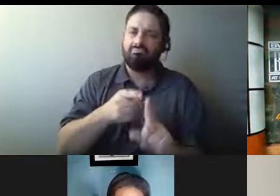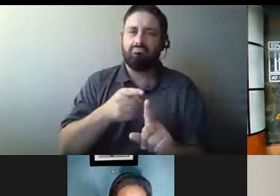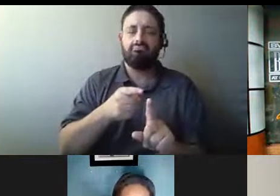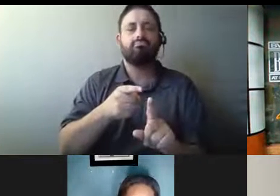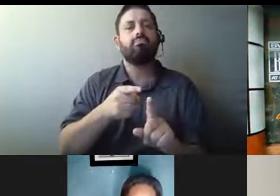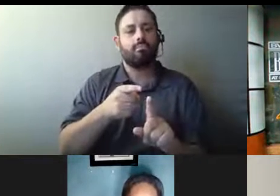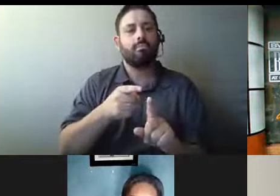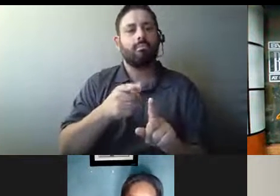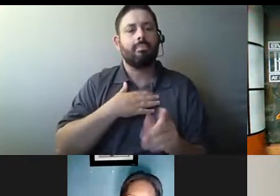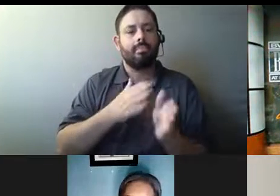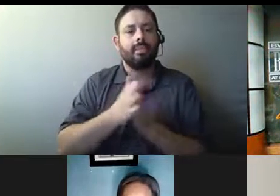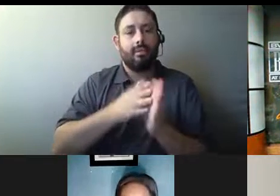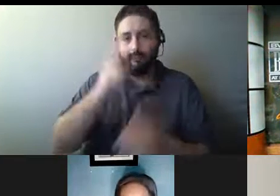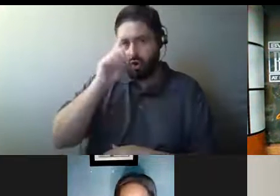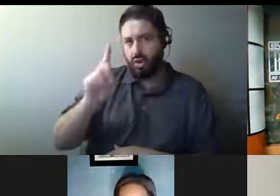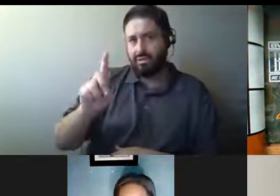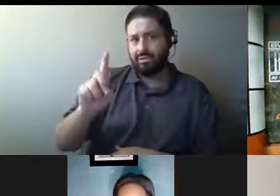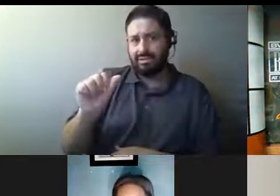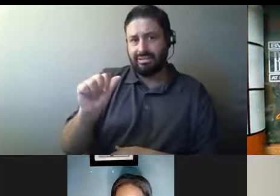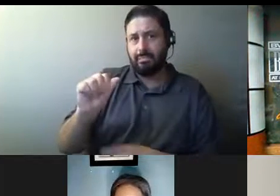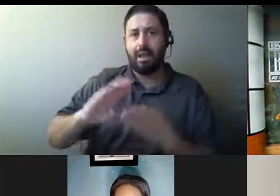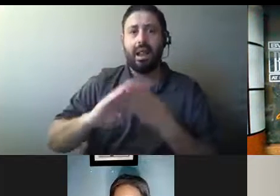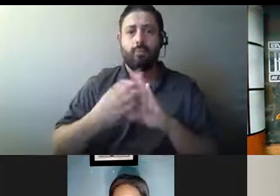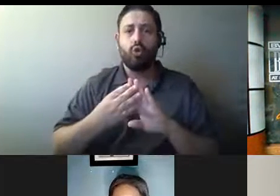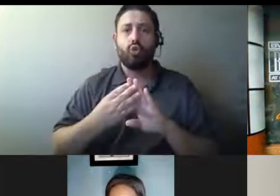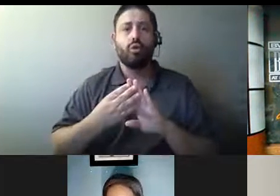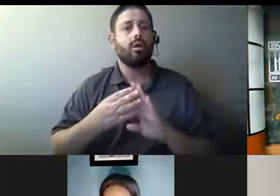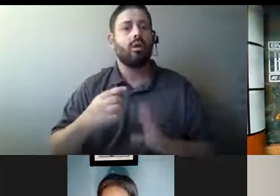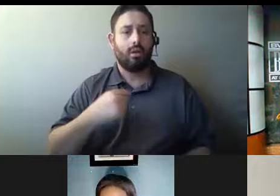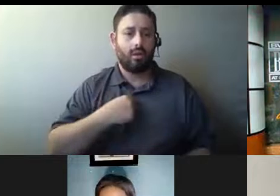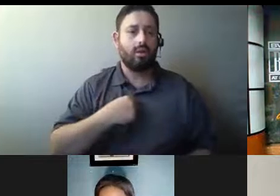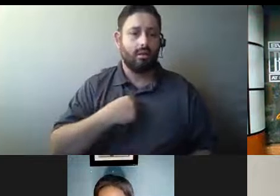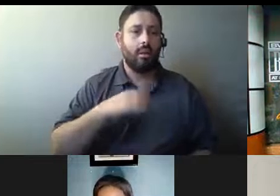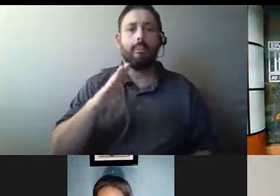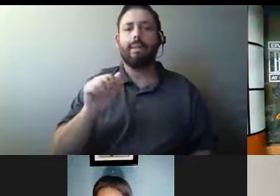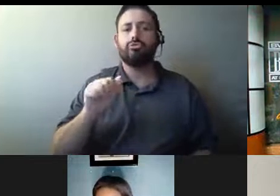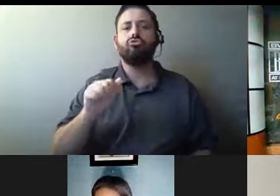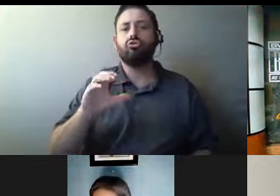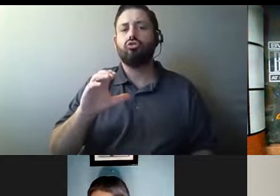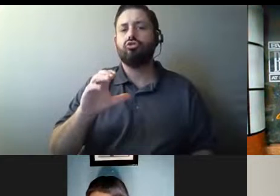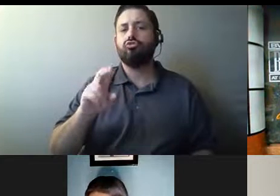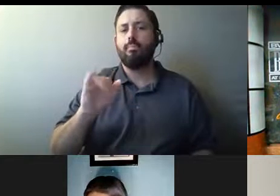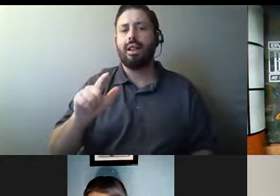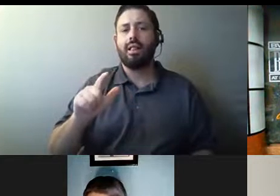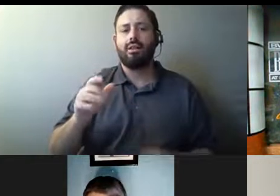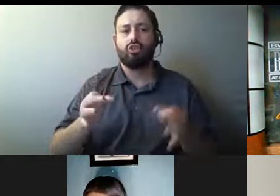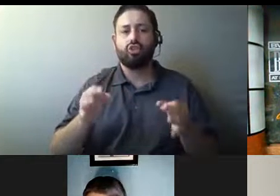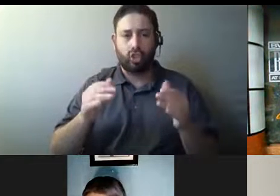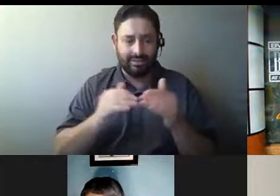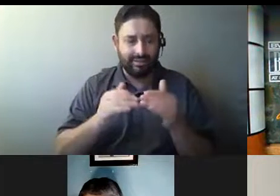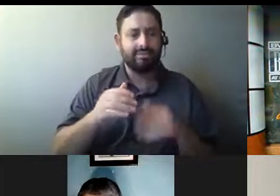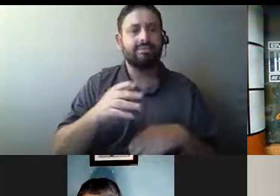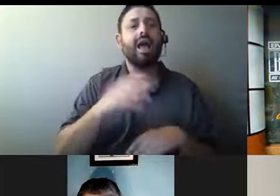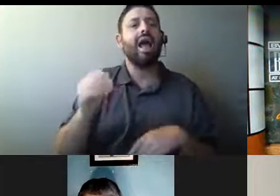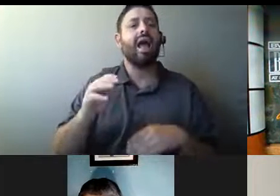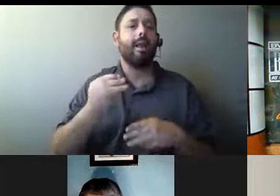for the disability community. So I have my bachelor's degree in criminal justice, but I also have a master's degree in education with